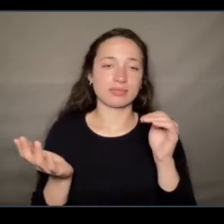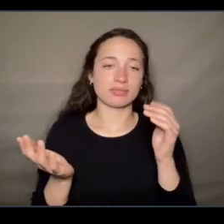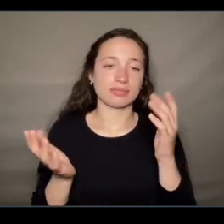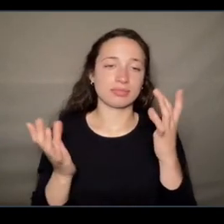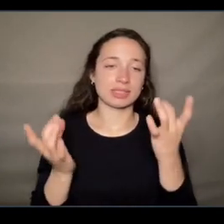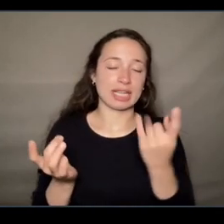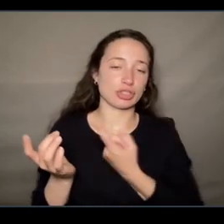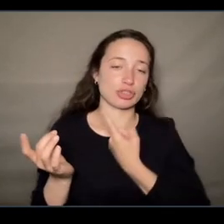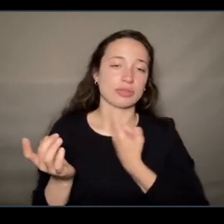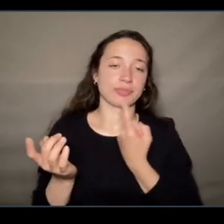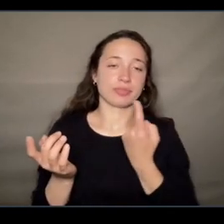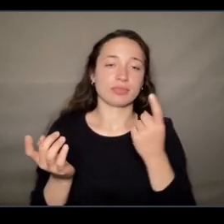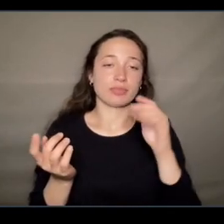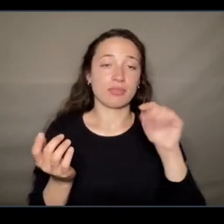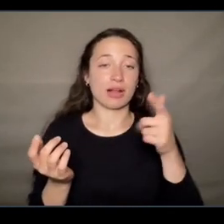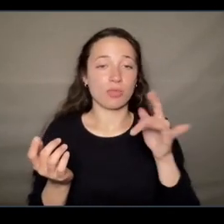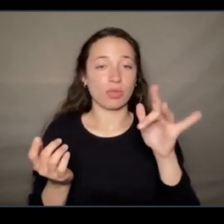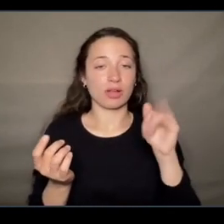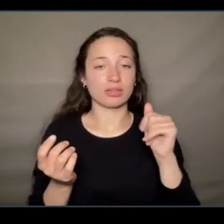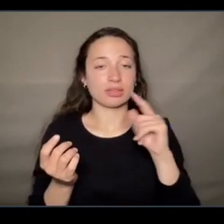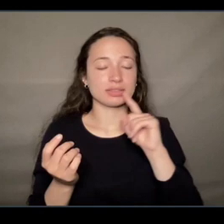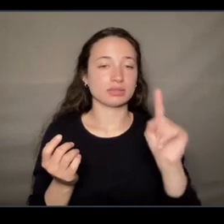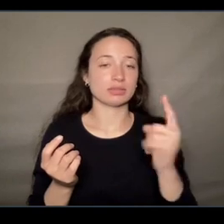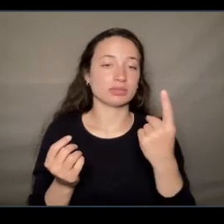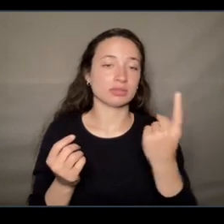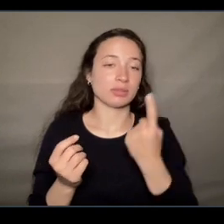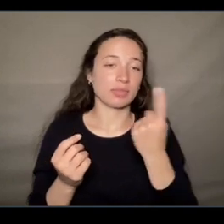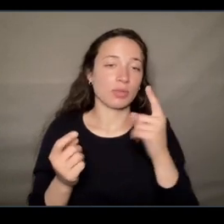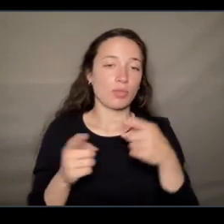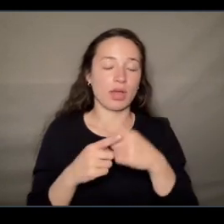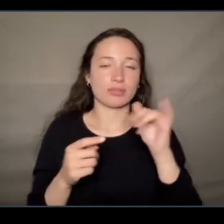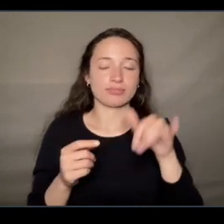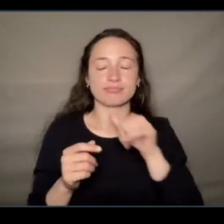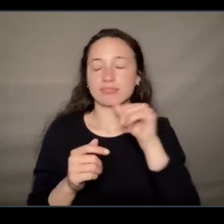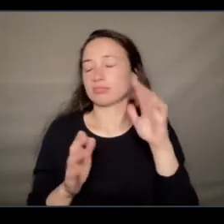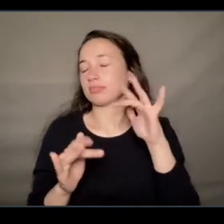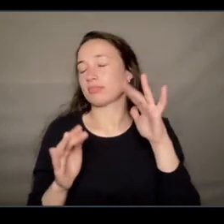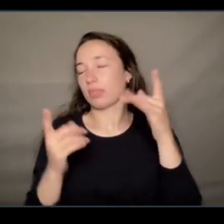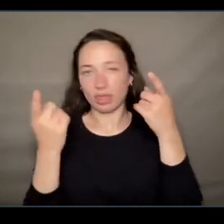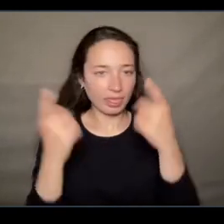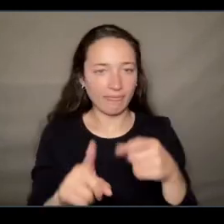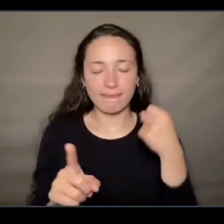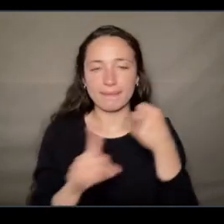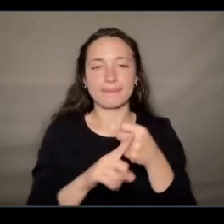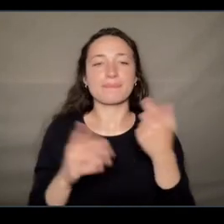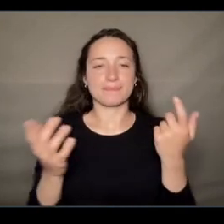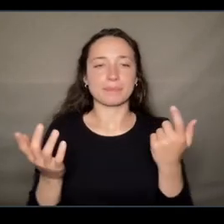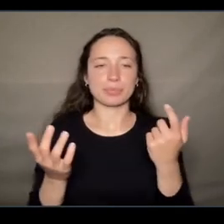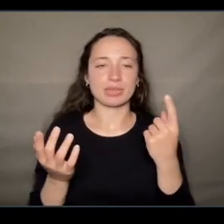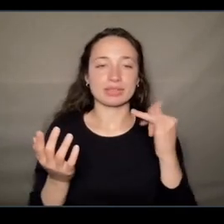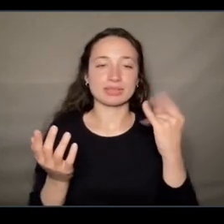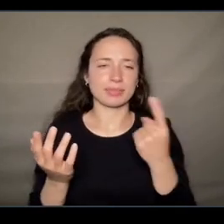that meditation on the magnolia is just when something that's least expected occurs,